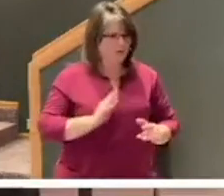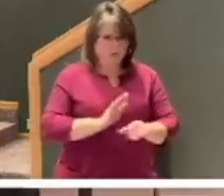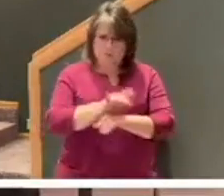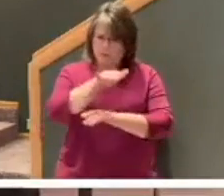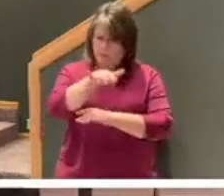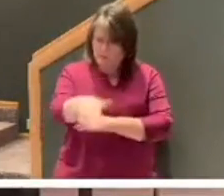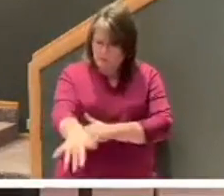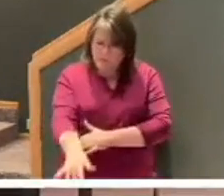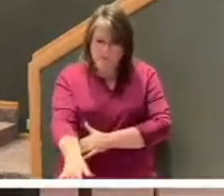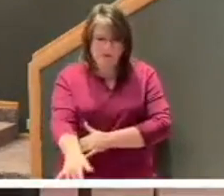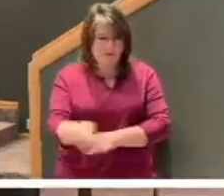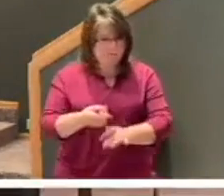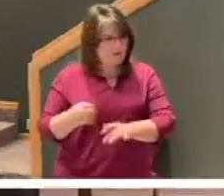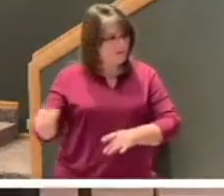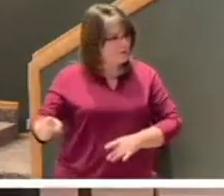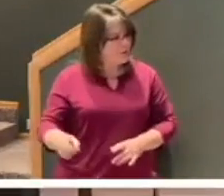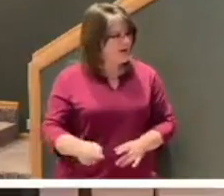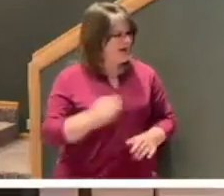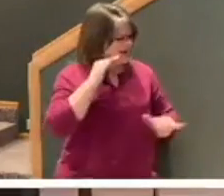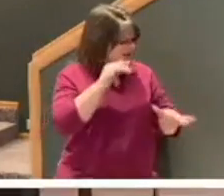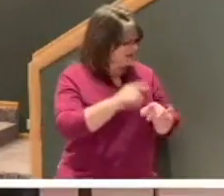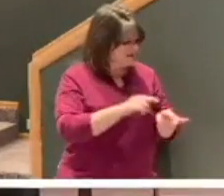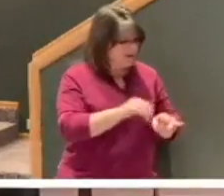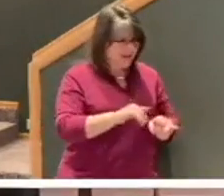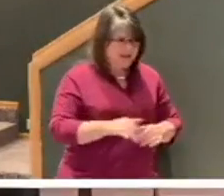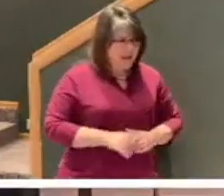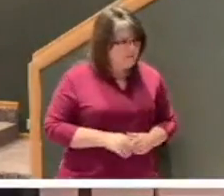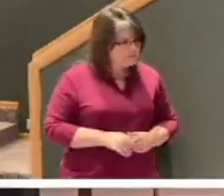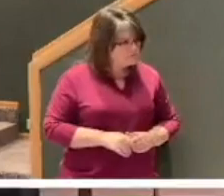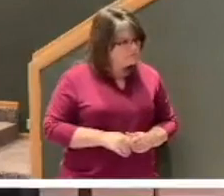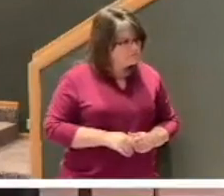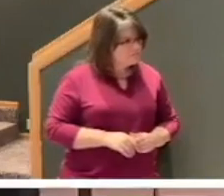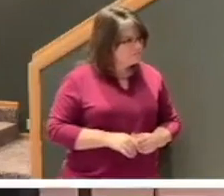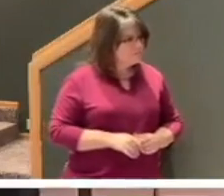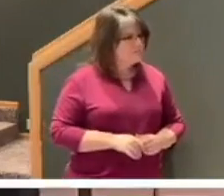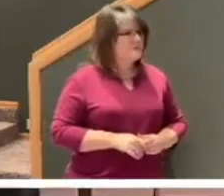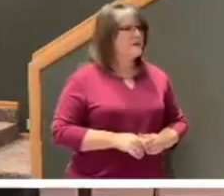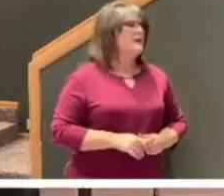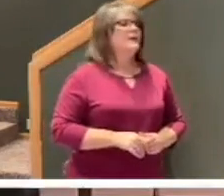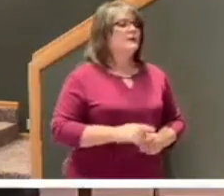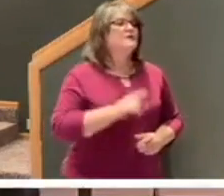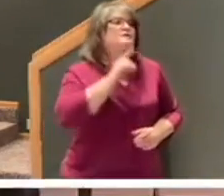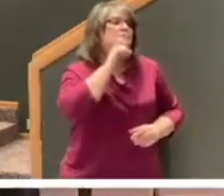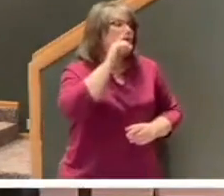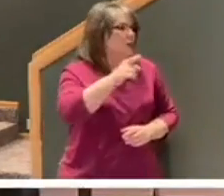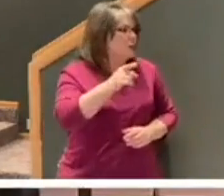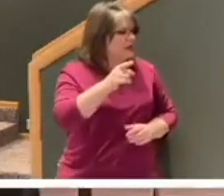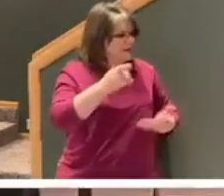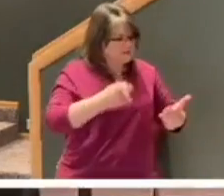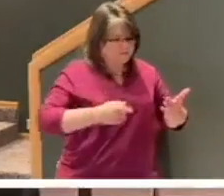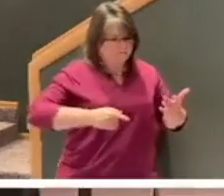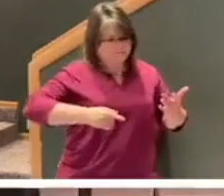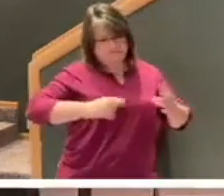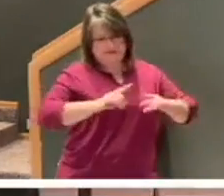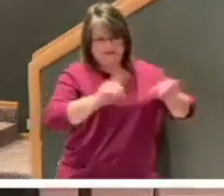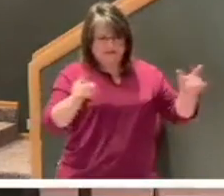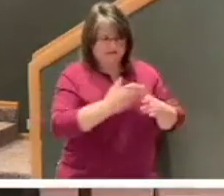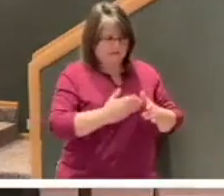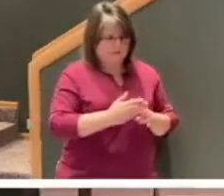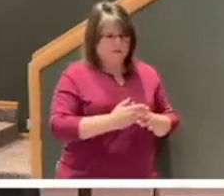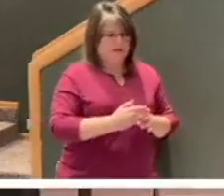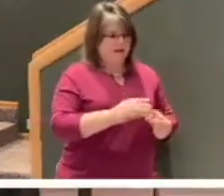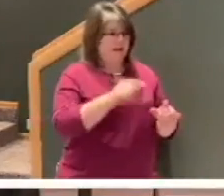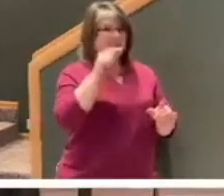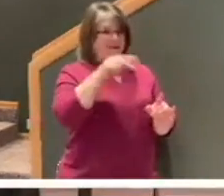out of your being? Does it sound like that at all? There's a real discrepancy between this view and